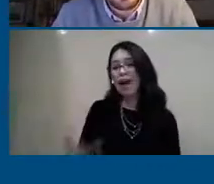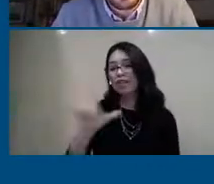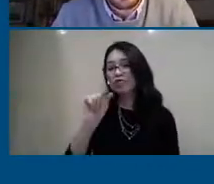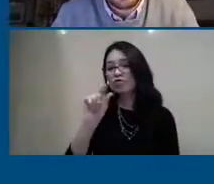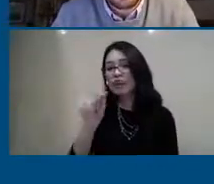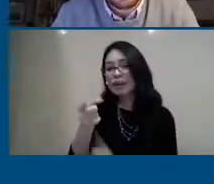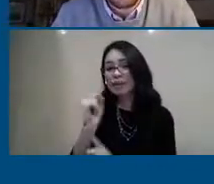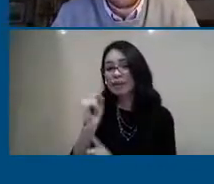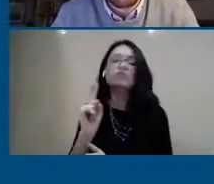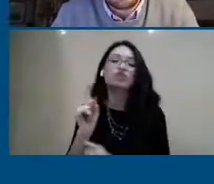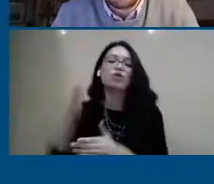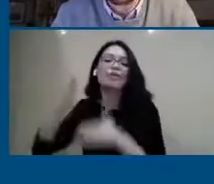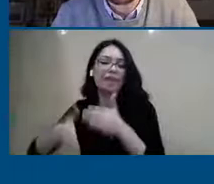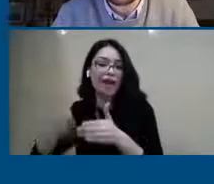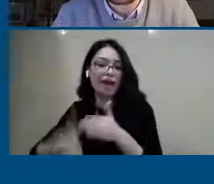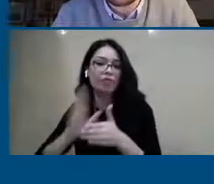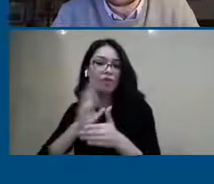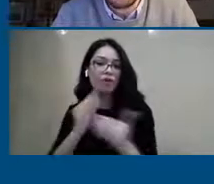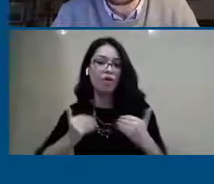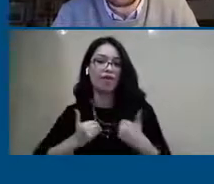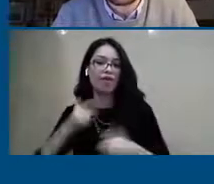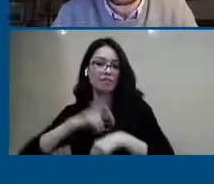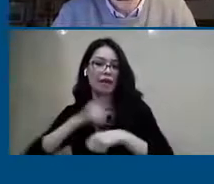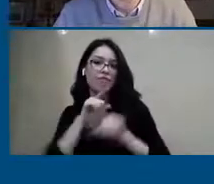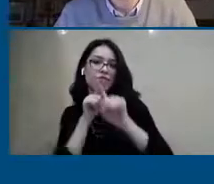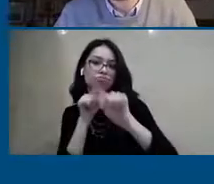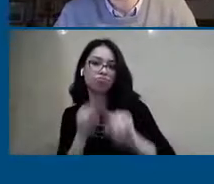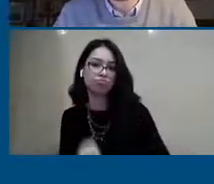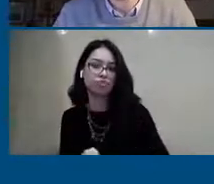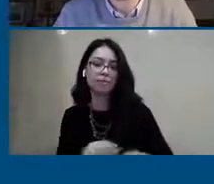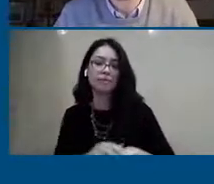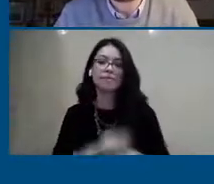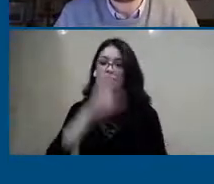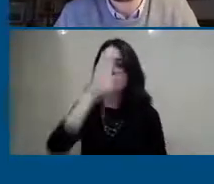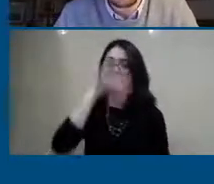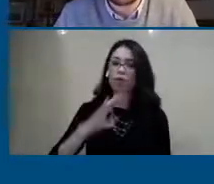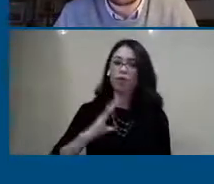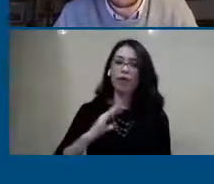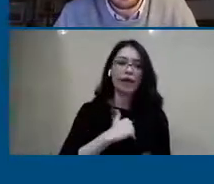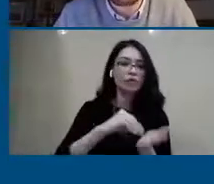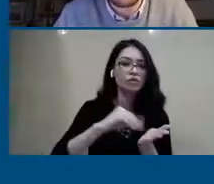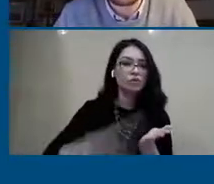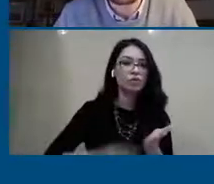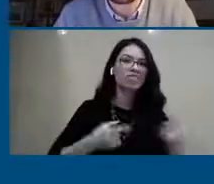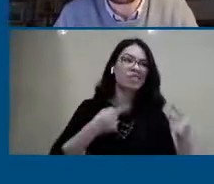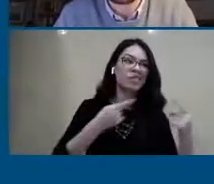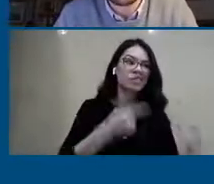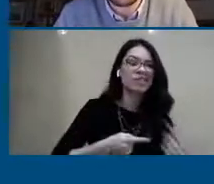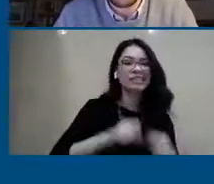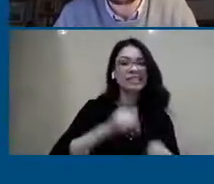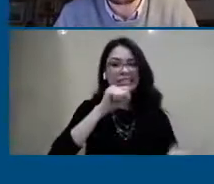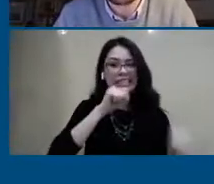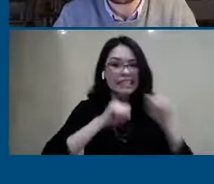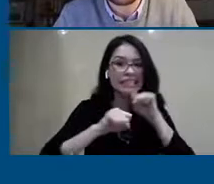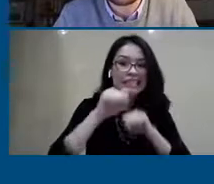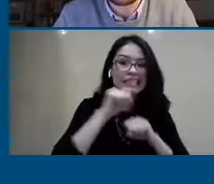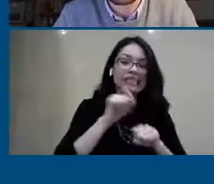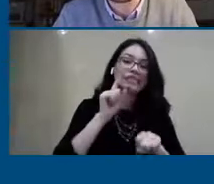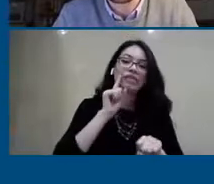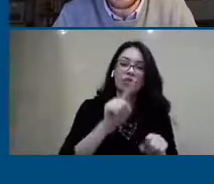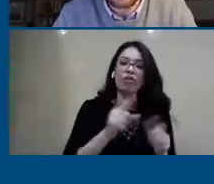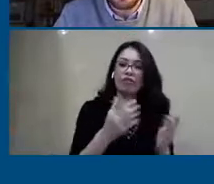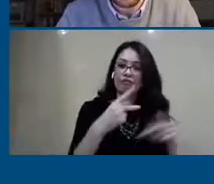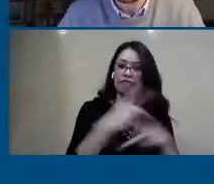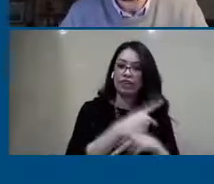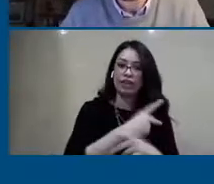answers. We know that it is hard for our students, our families, and our staff to navigate distance learning and have been pushing